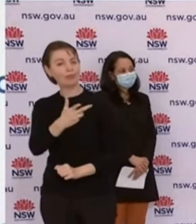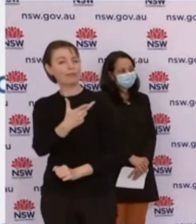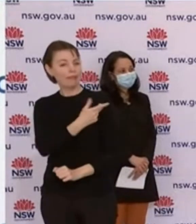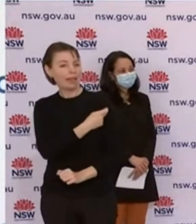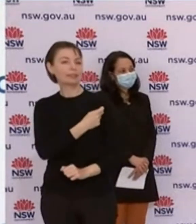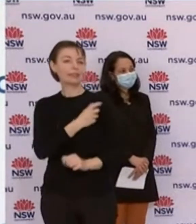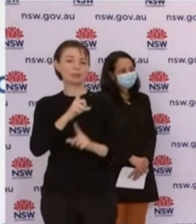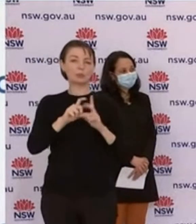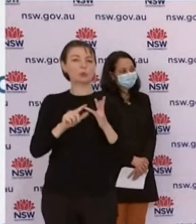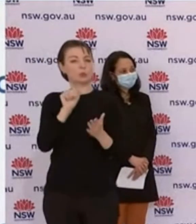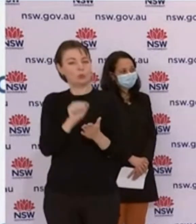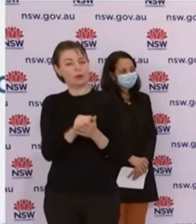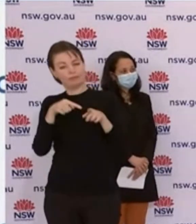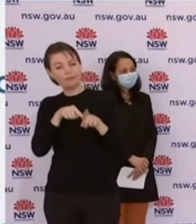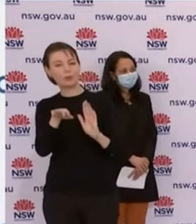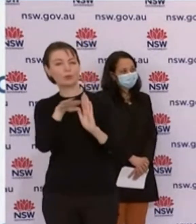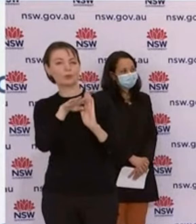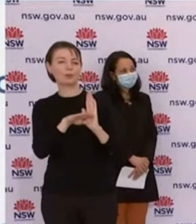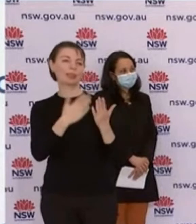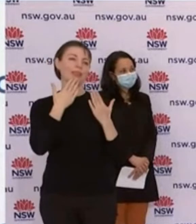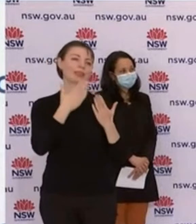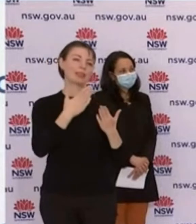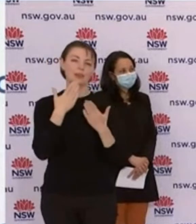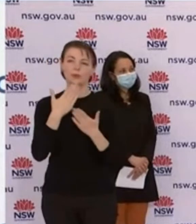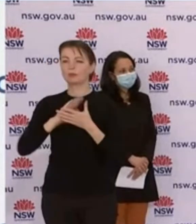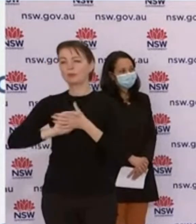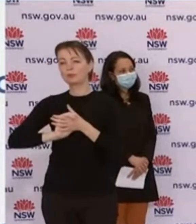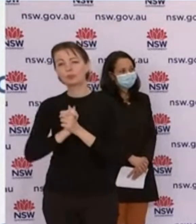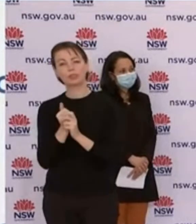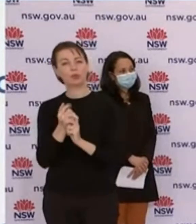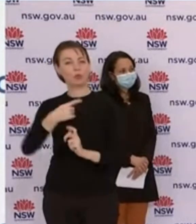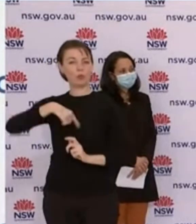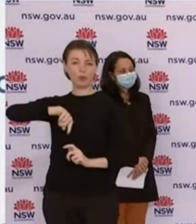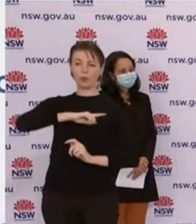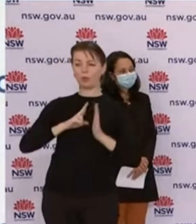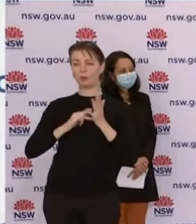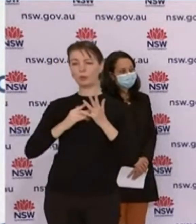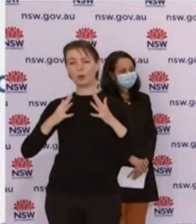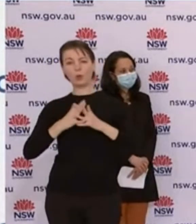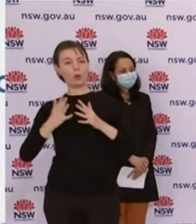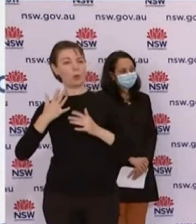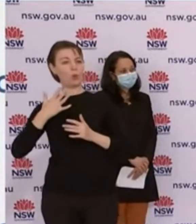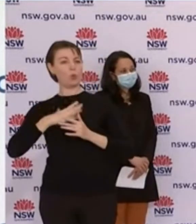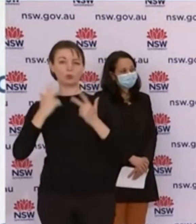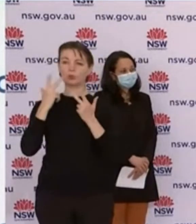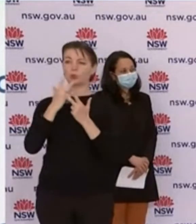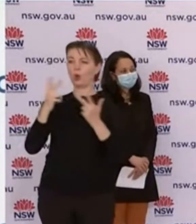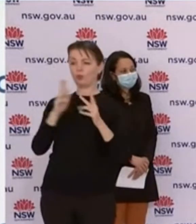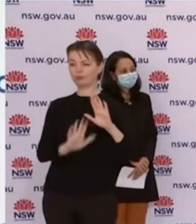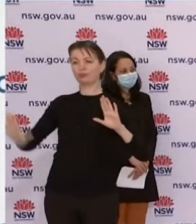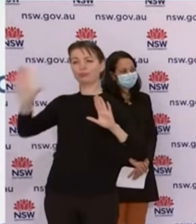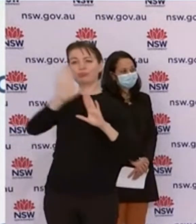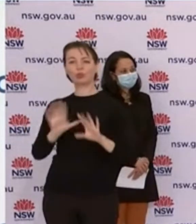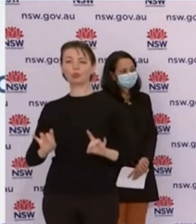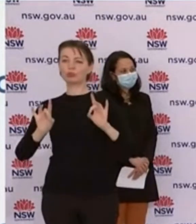thing, and really coming on the journey together, because we will show the rest of Australia what it's like to have case numbers. Because even if you open